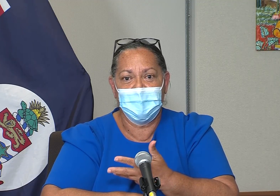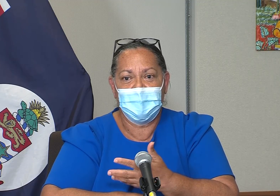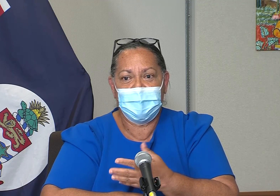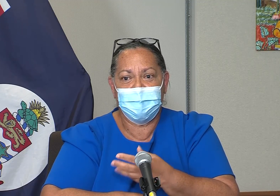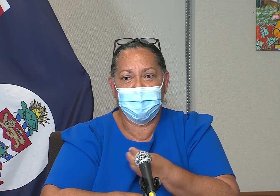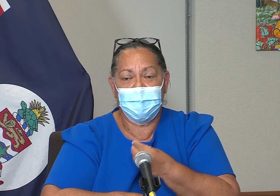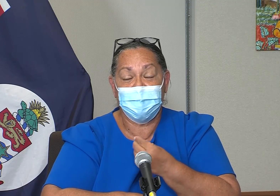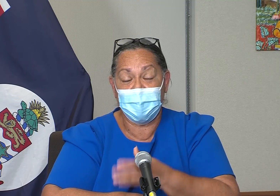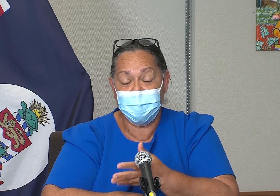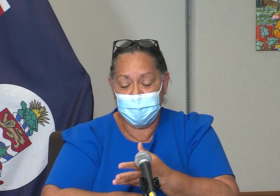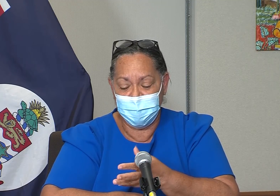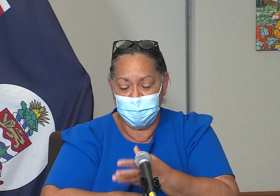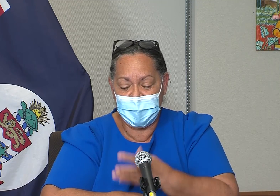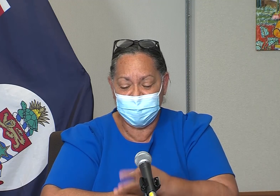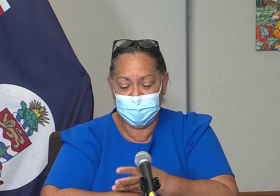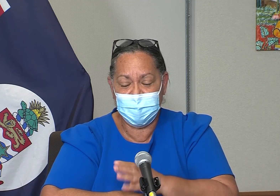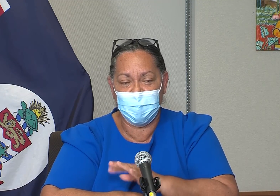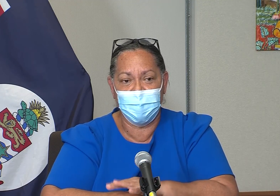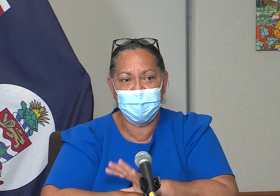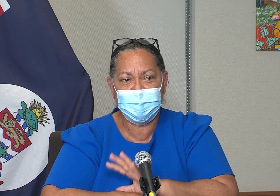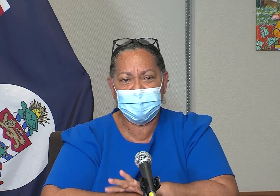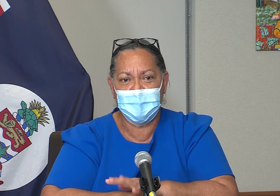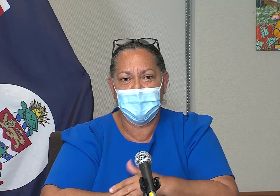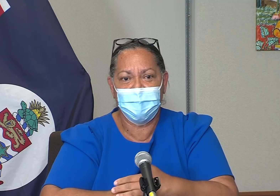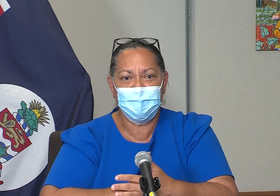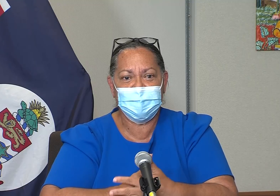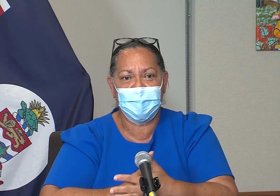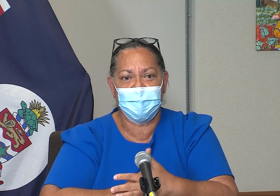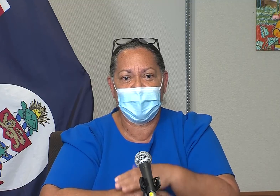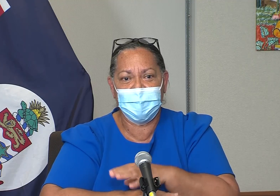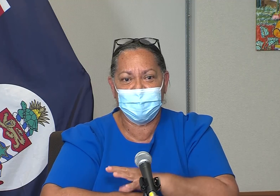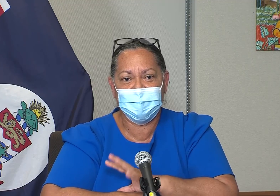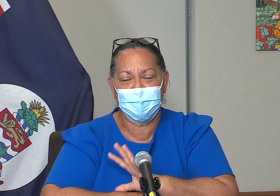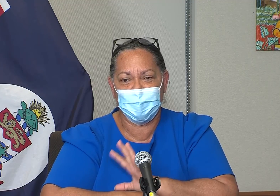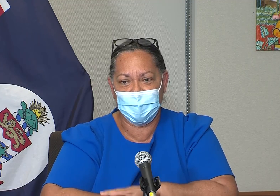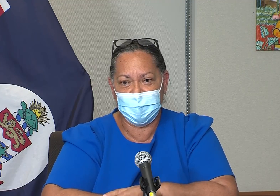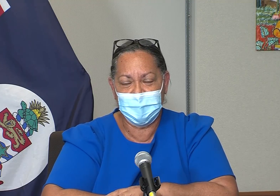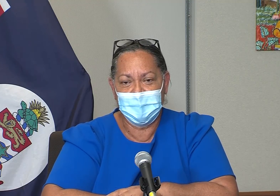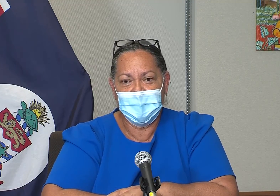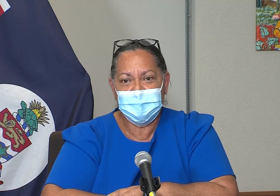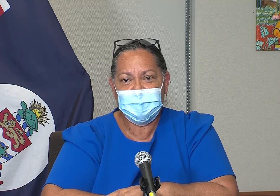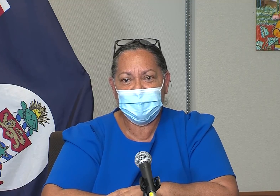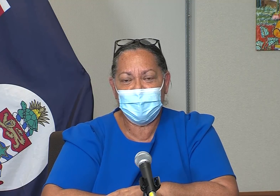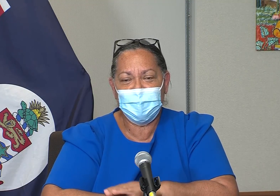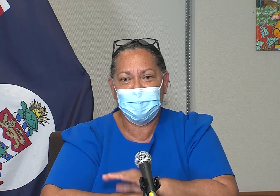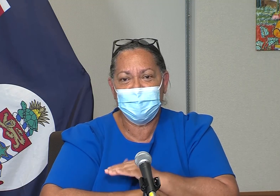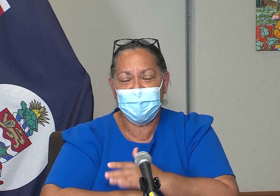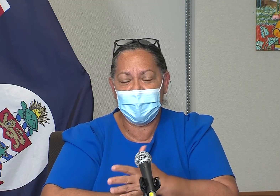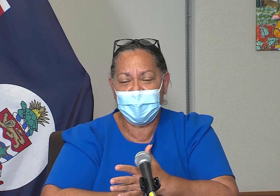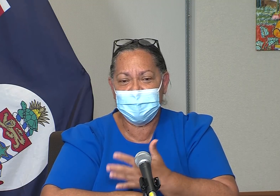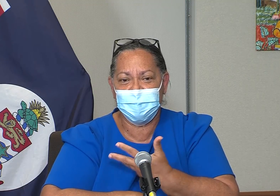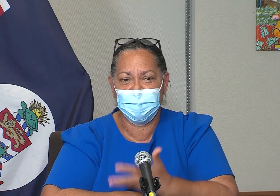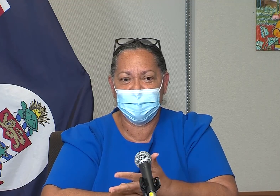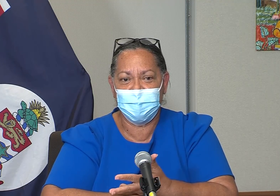the evolving fashion that COVID has. We just cannot etch it in stone. So do not get deterred when